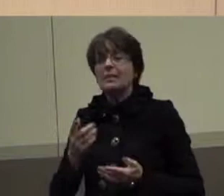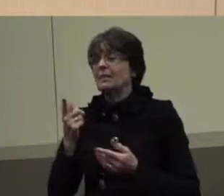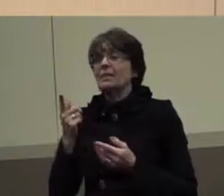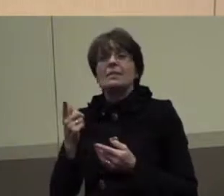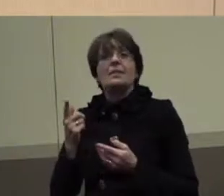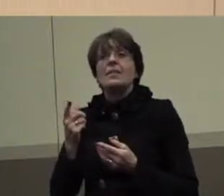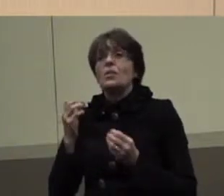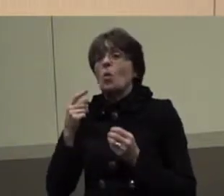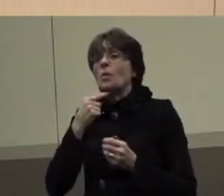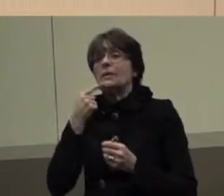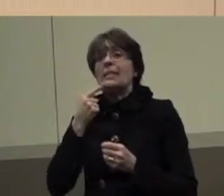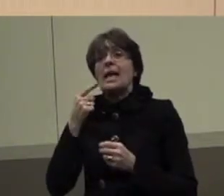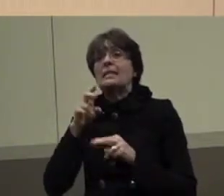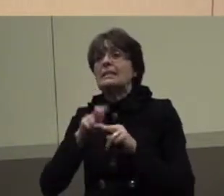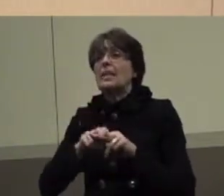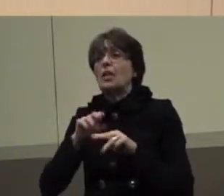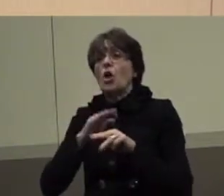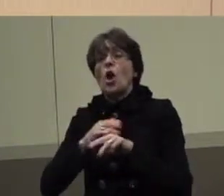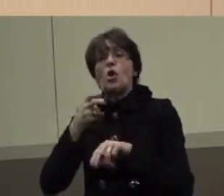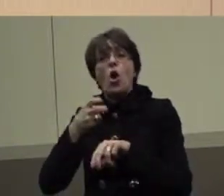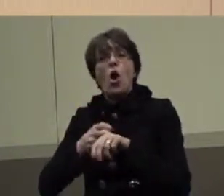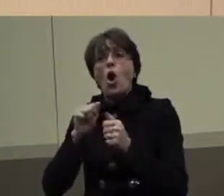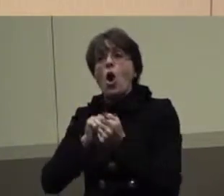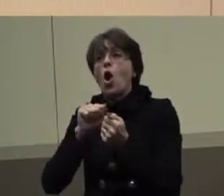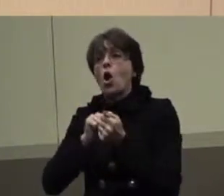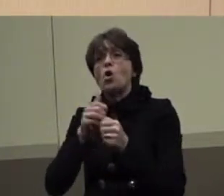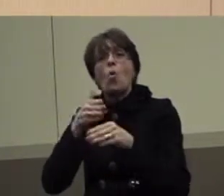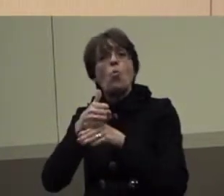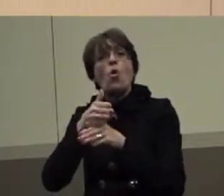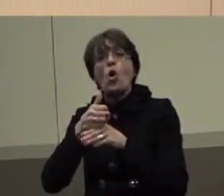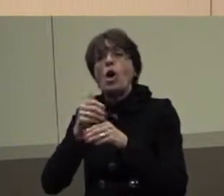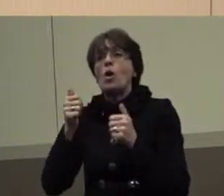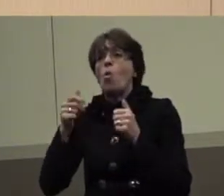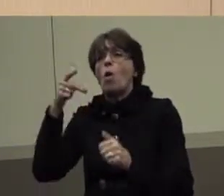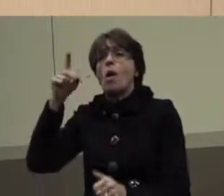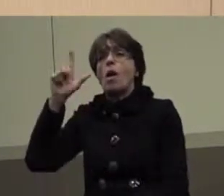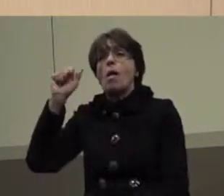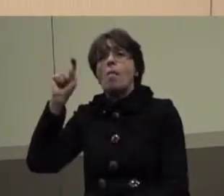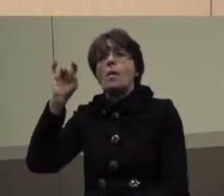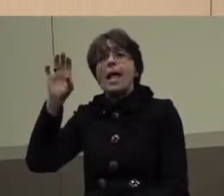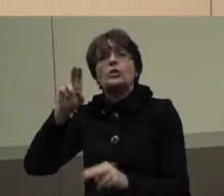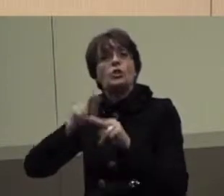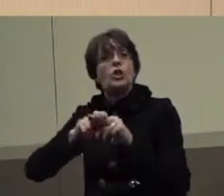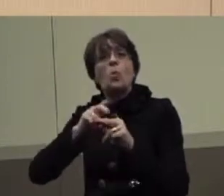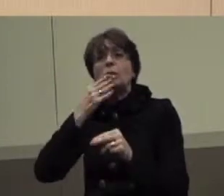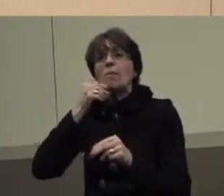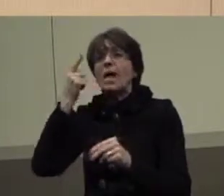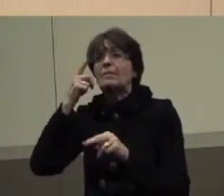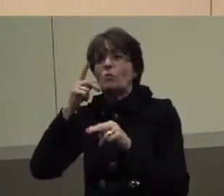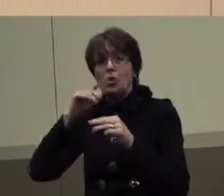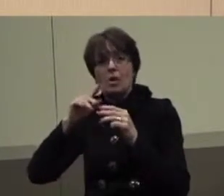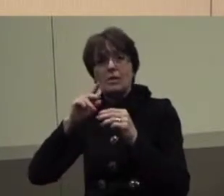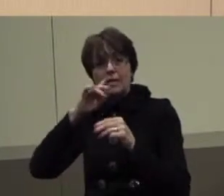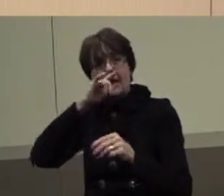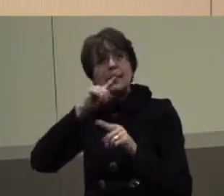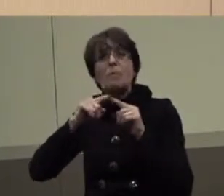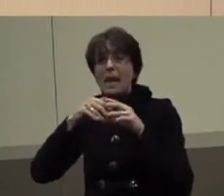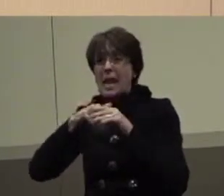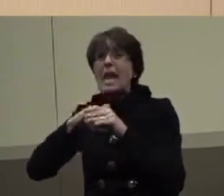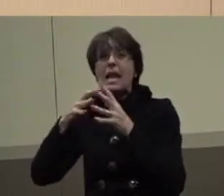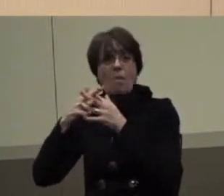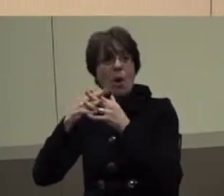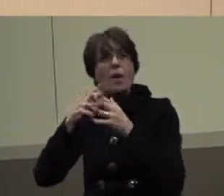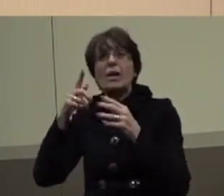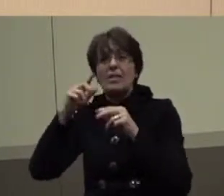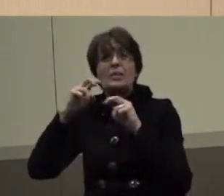ever said sitting on a hardwood or plastic chair was best for kids. But in America, that's what all kids sit on. I